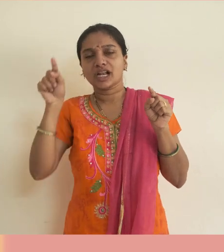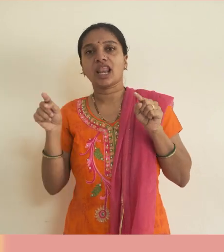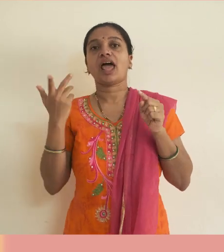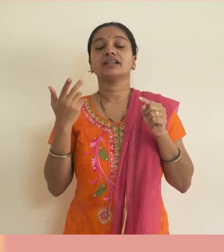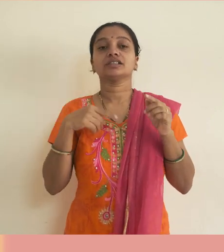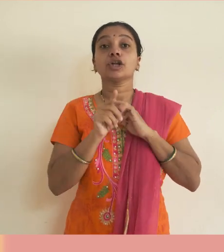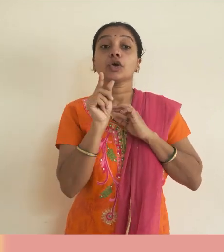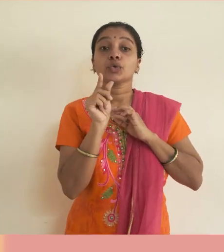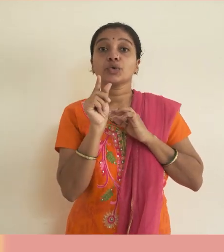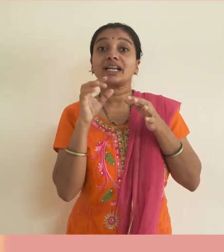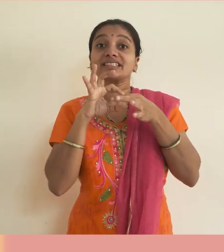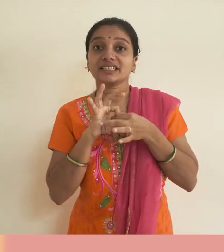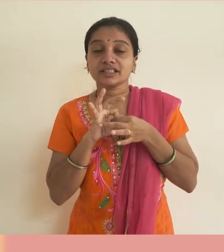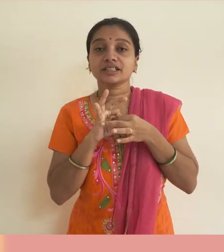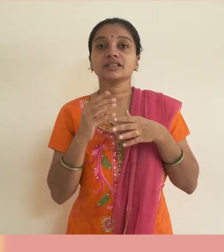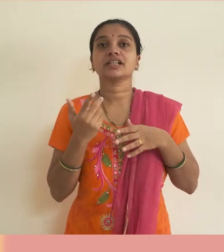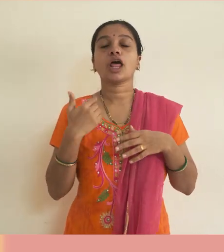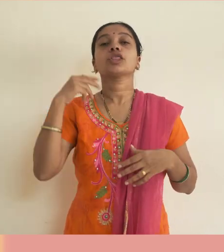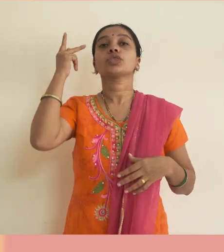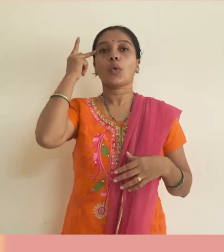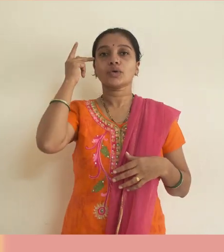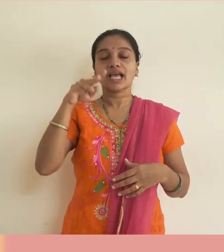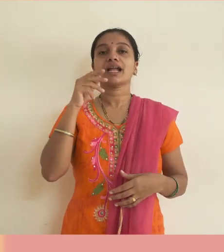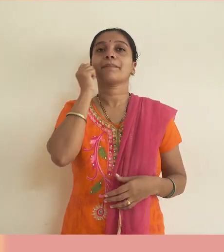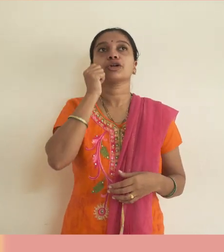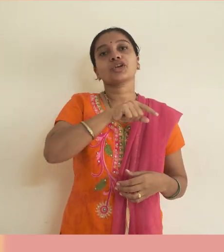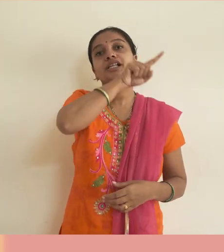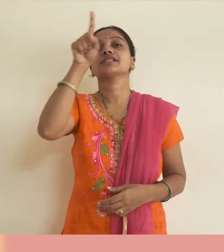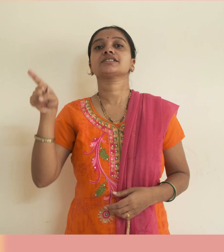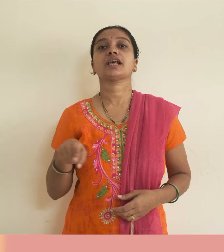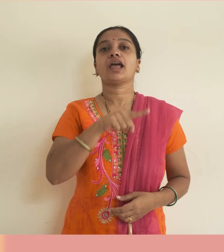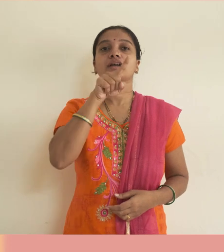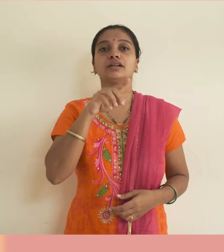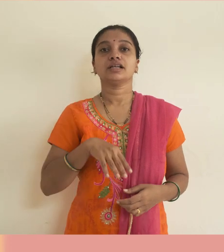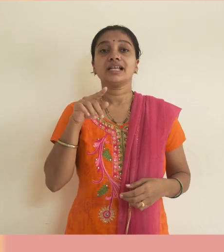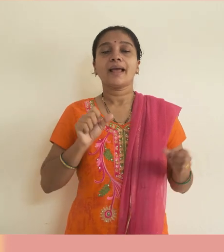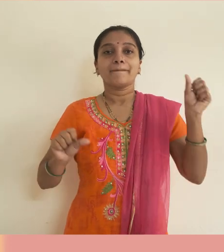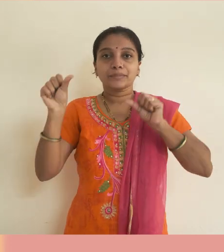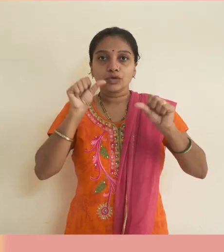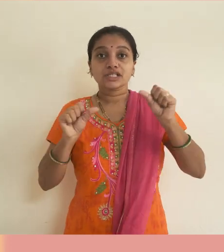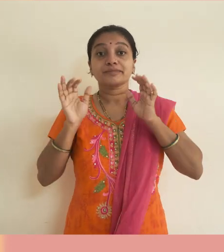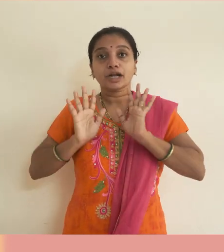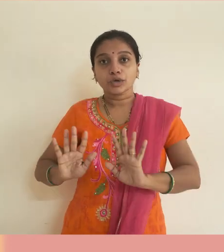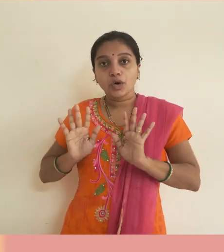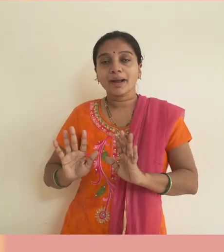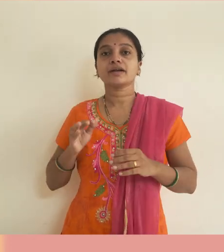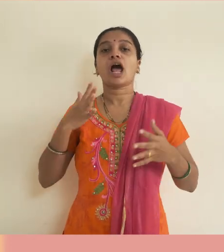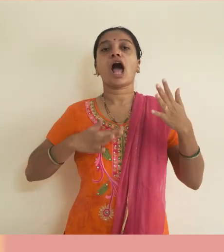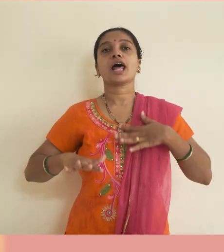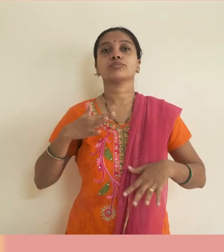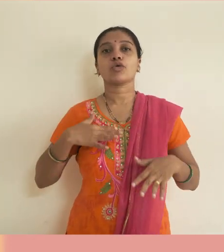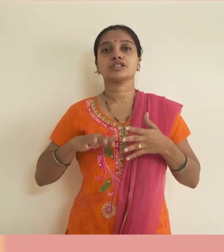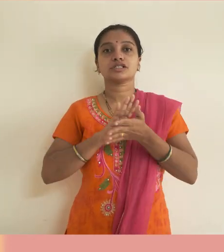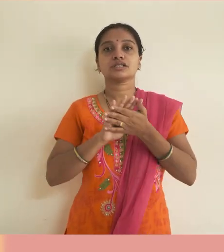lining of the uterus, and its eventual shedding is known as menstrual cycle. This process is controlled by